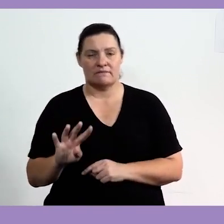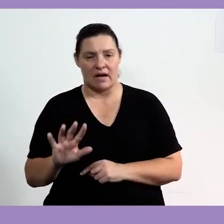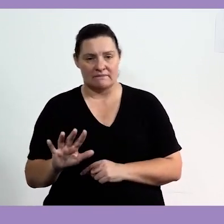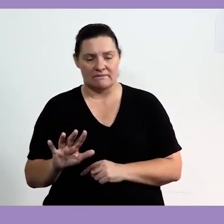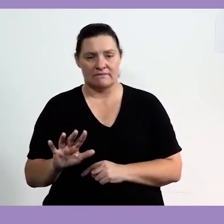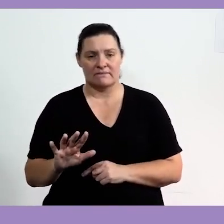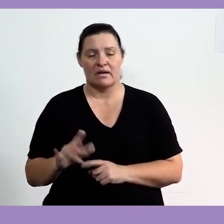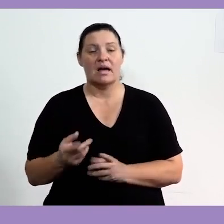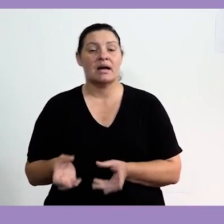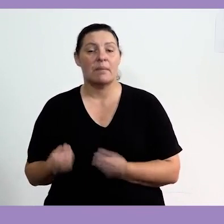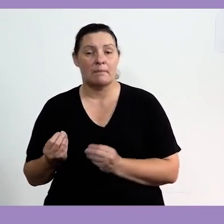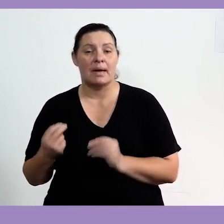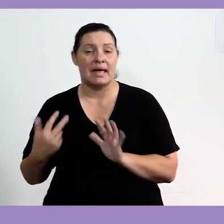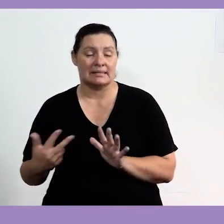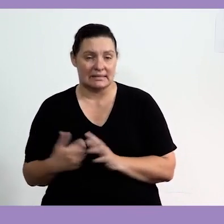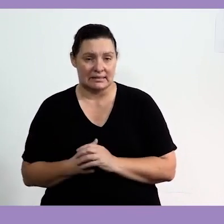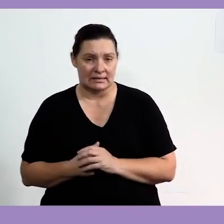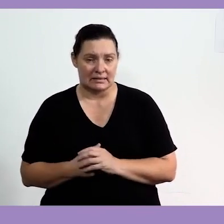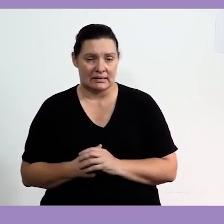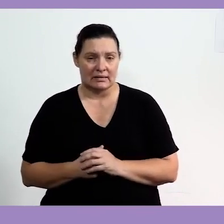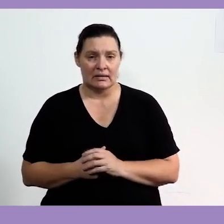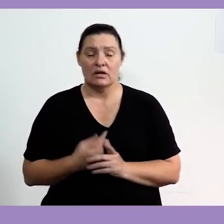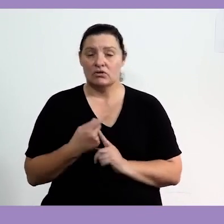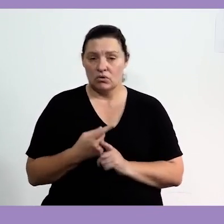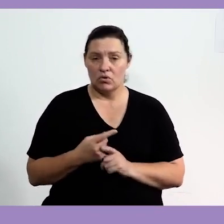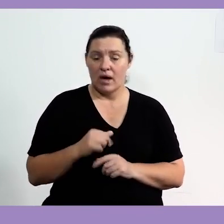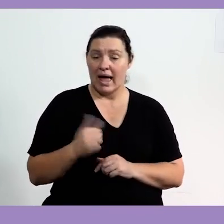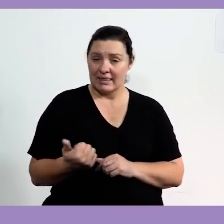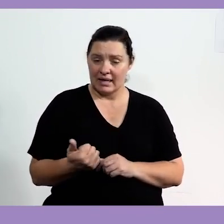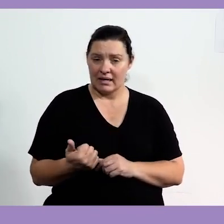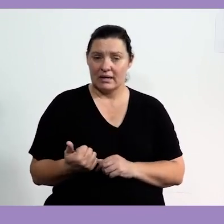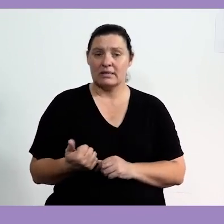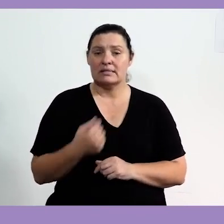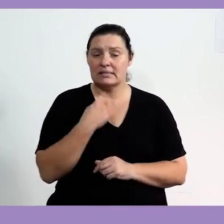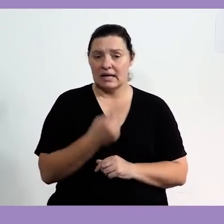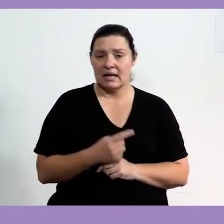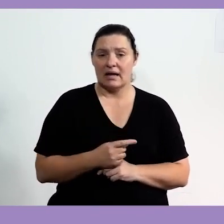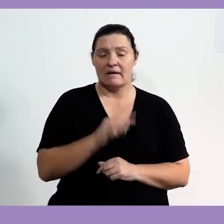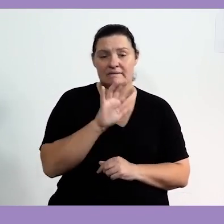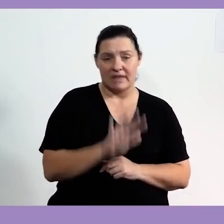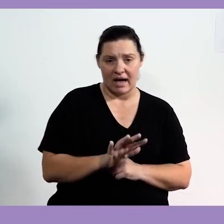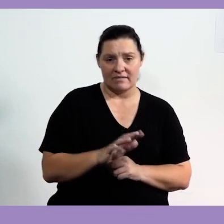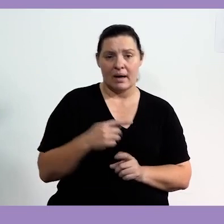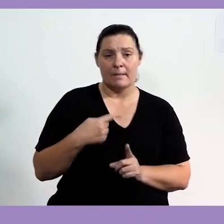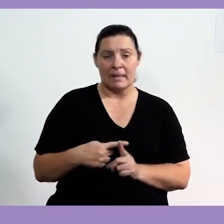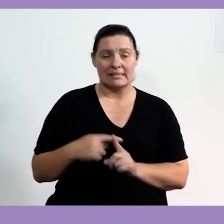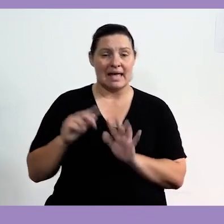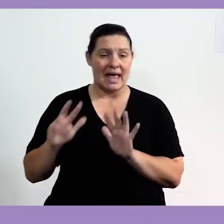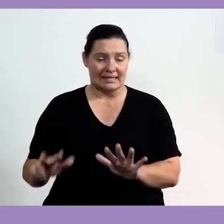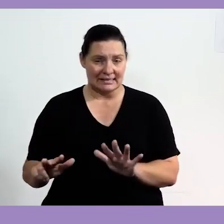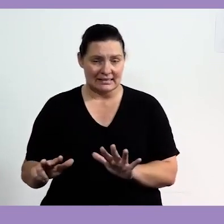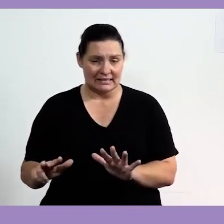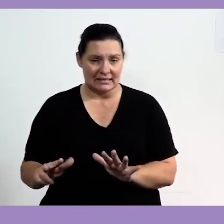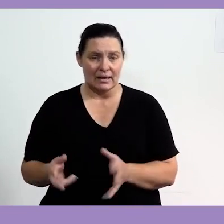3 plus 5, and that gives us an 8. And for us to get the next one, we are going to say 5